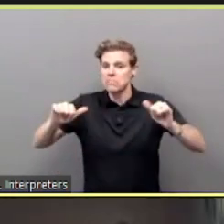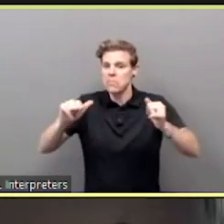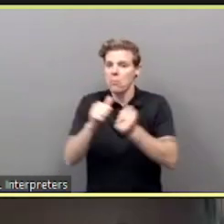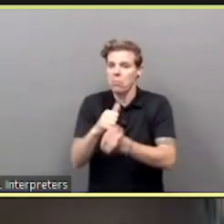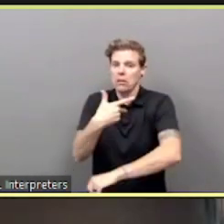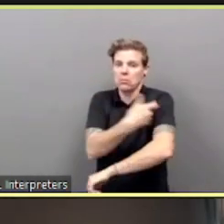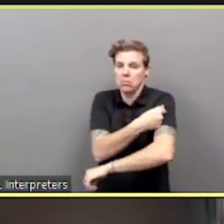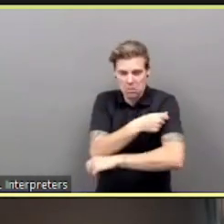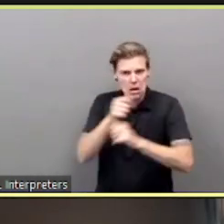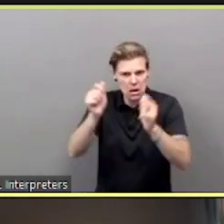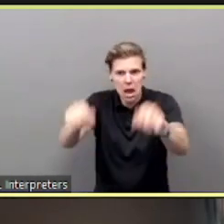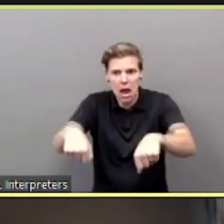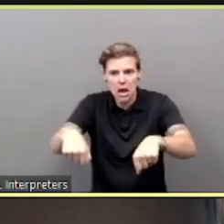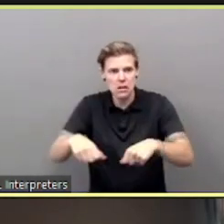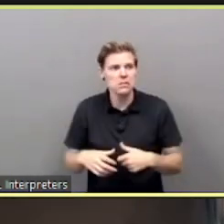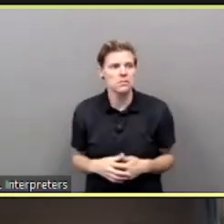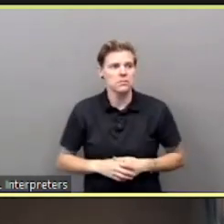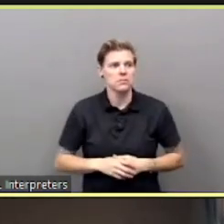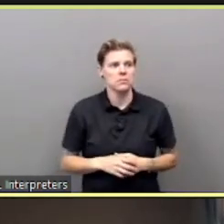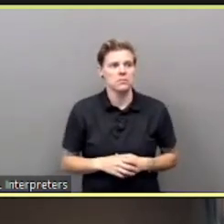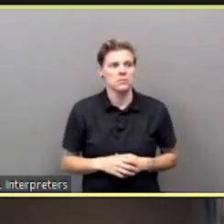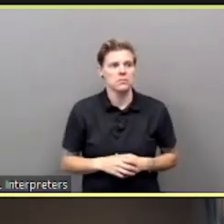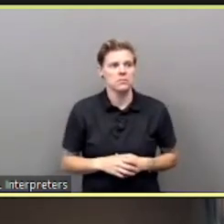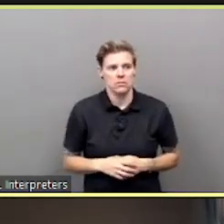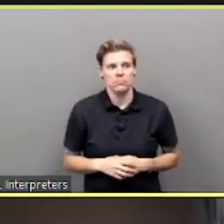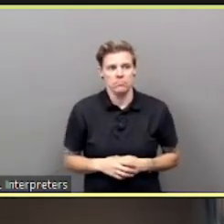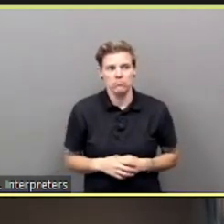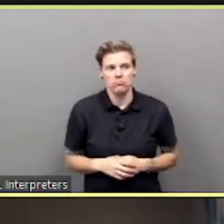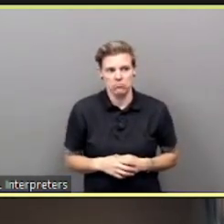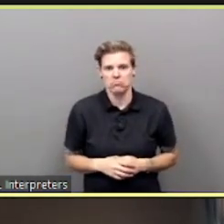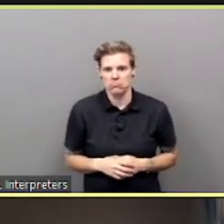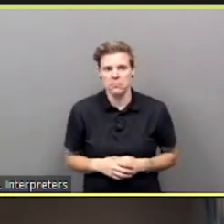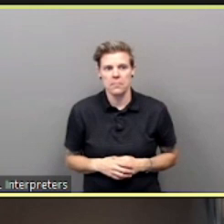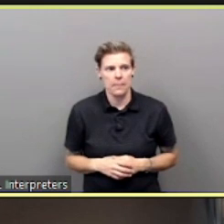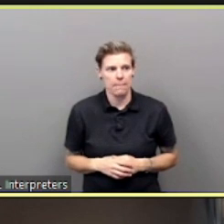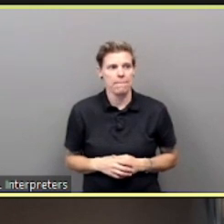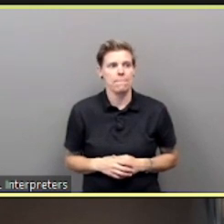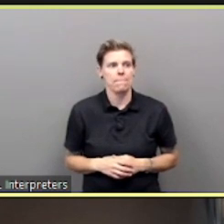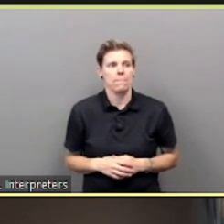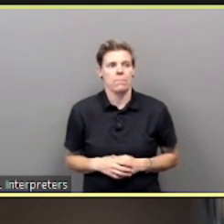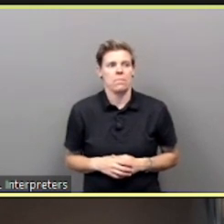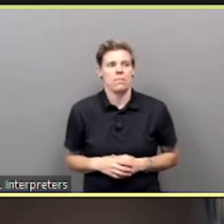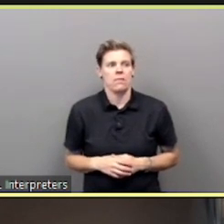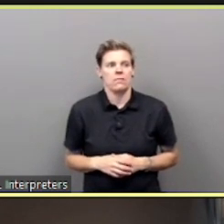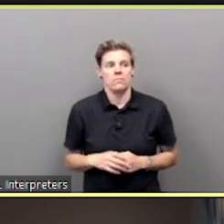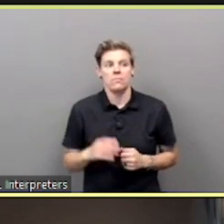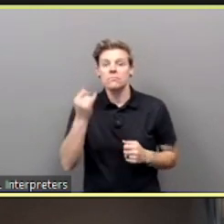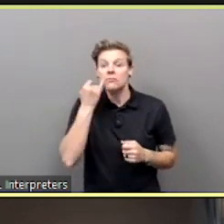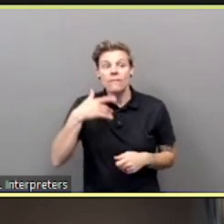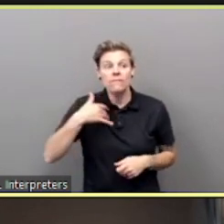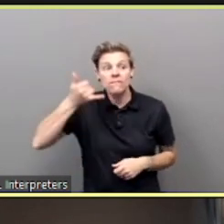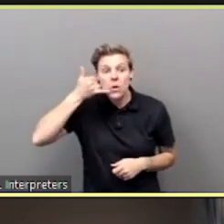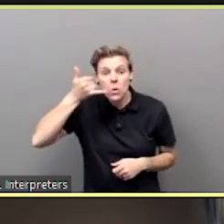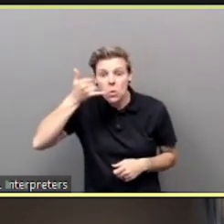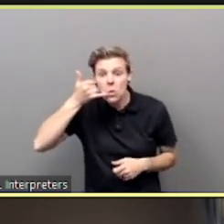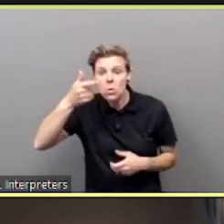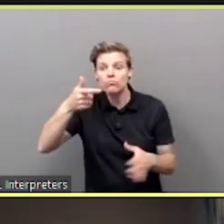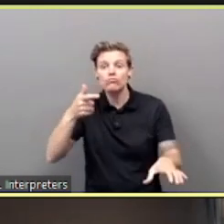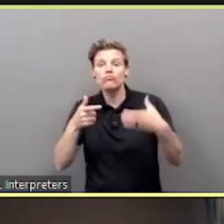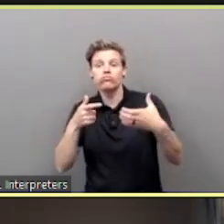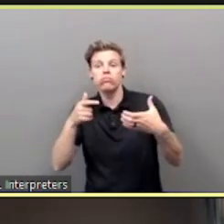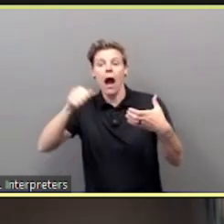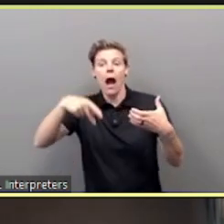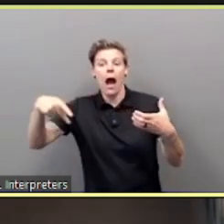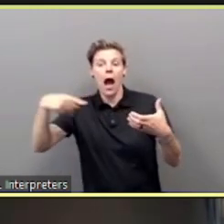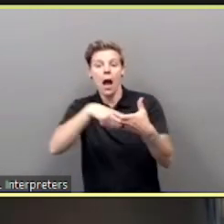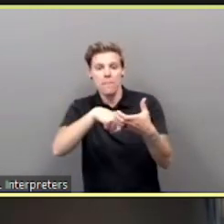your COVID at the same time. If you're registered on the app, you can schedule yourself at vaccinenewmexico.org. So